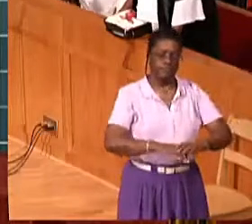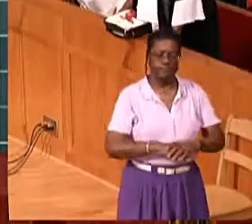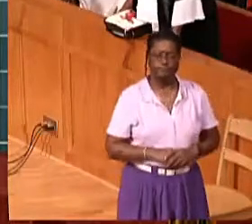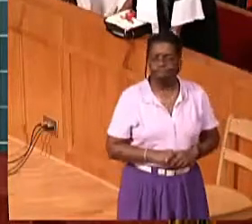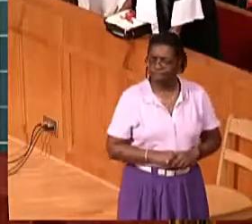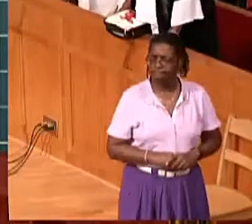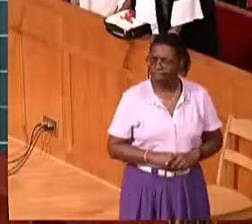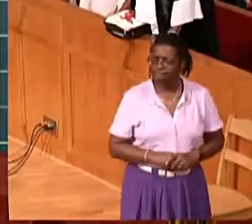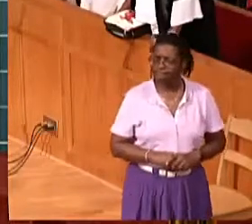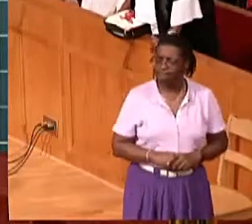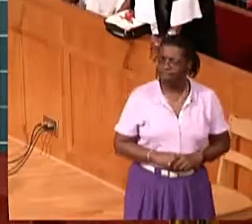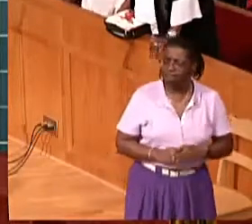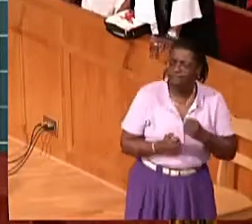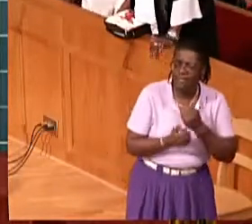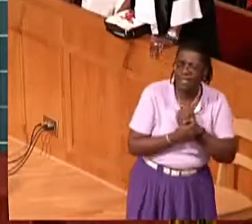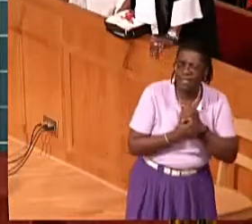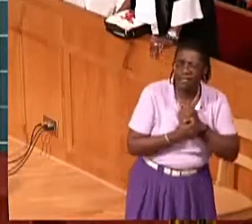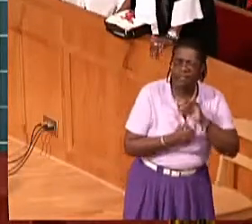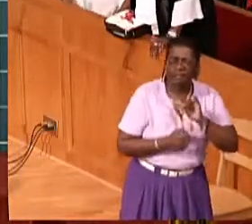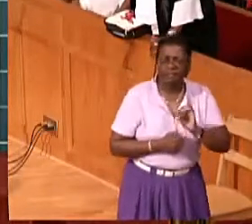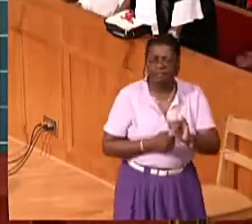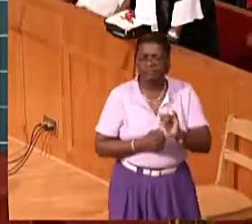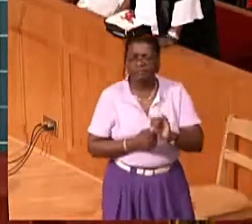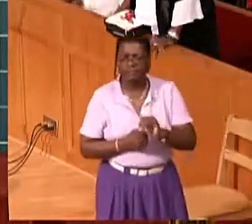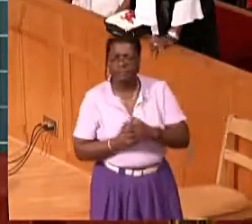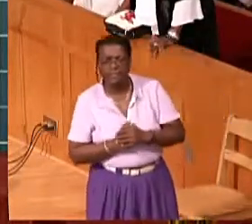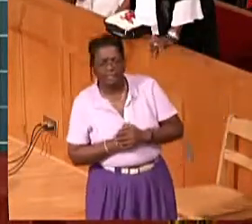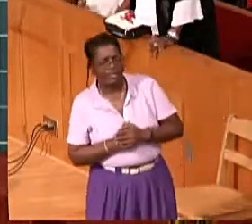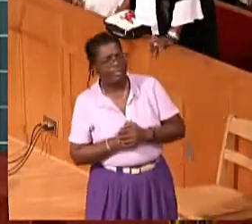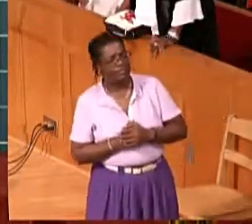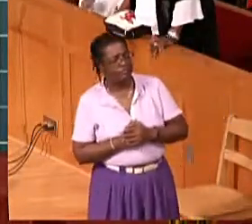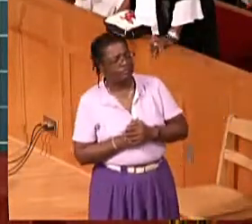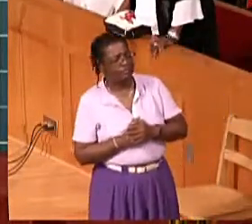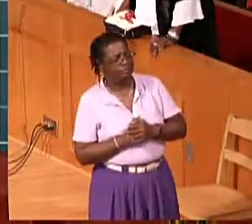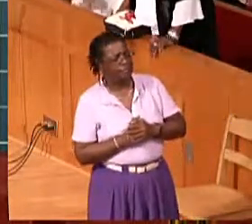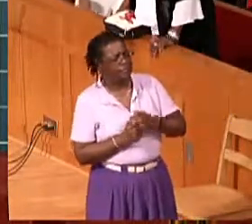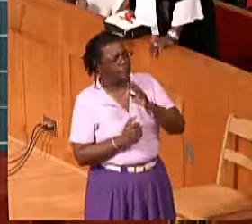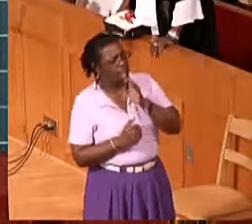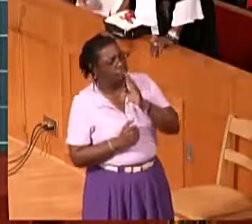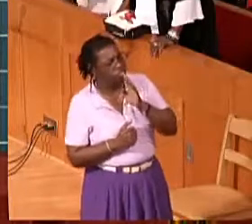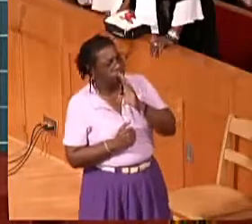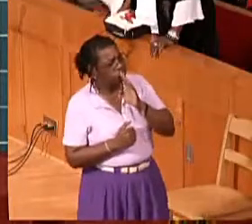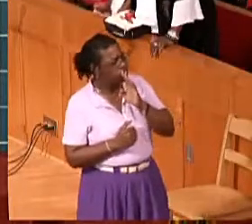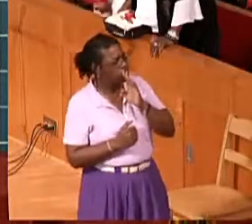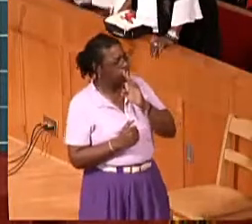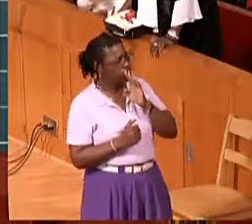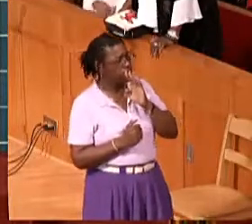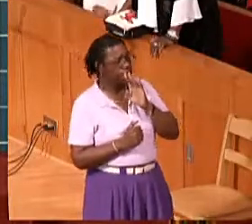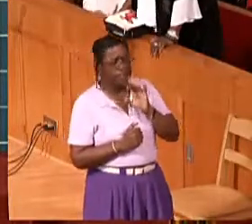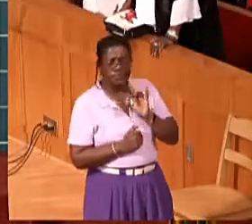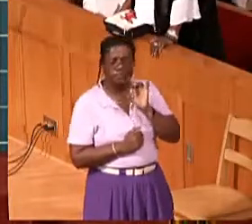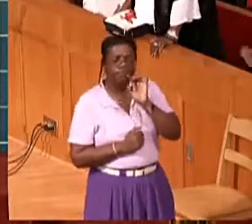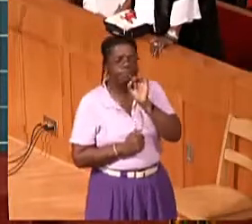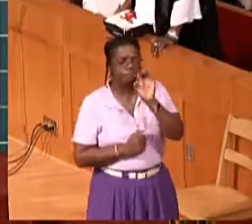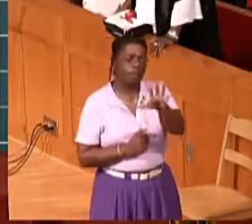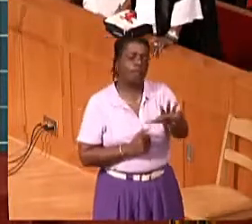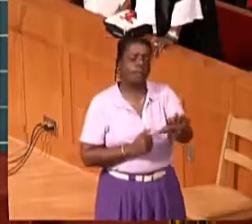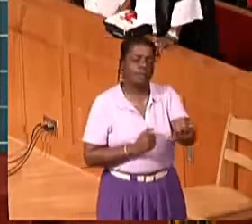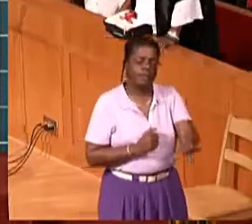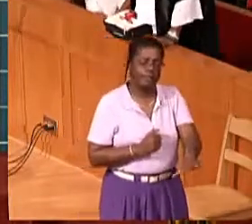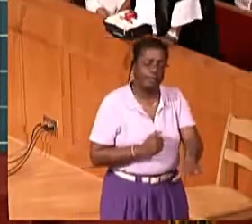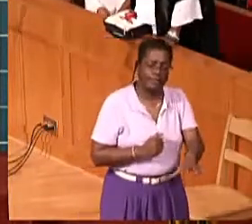I just love that. I say, when you put the word on the matter, then the matter won't matter. Do I have a witness